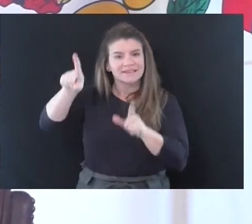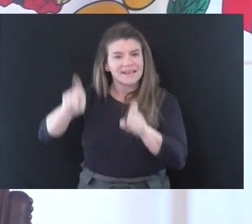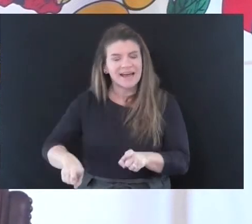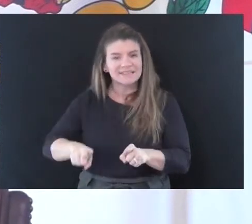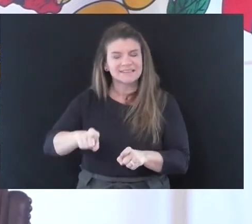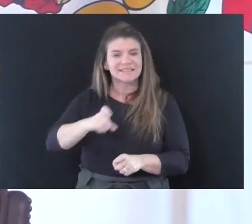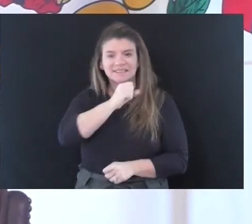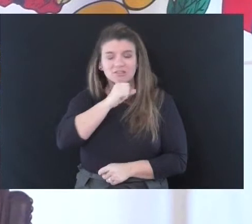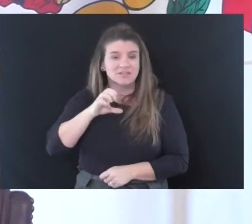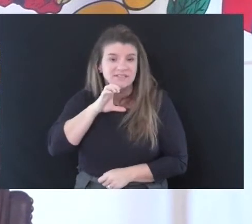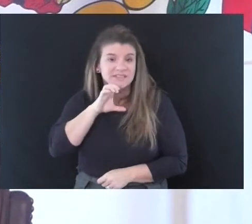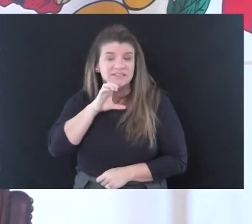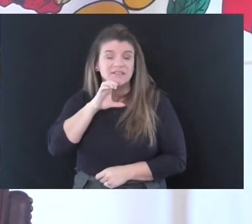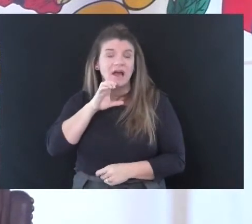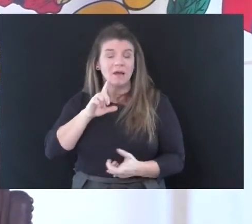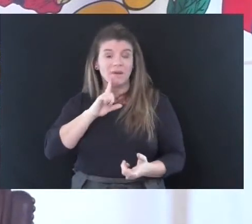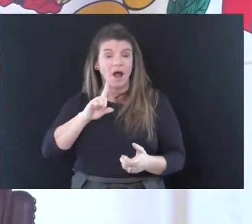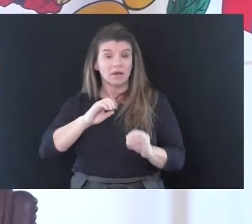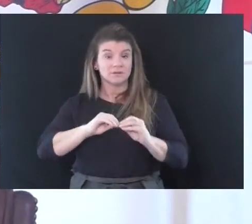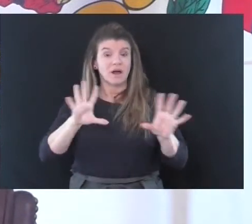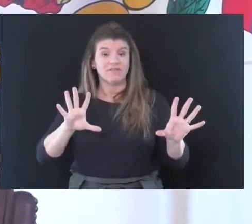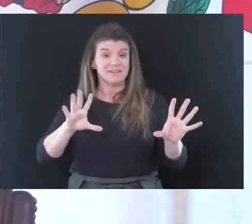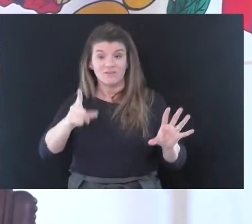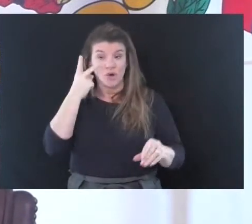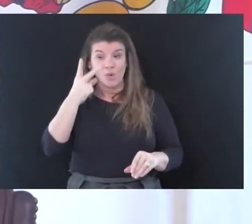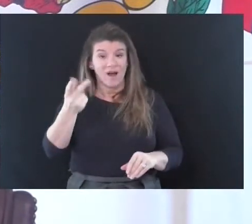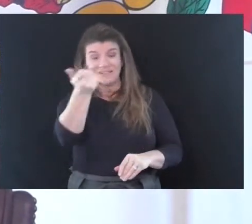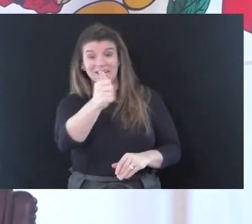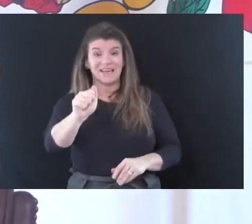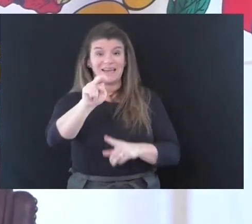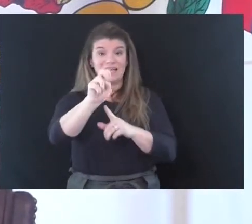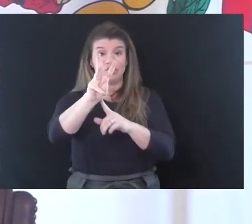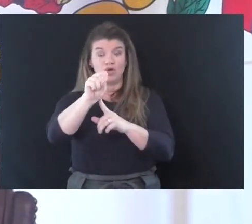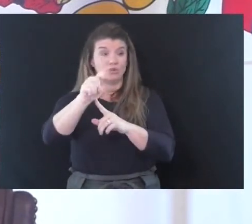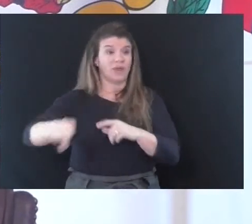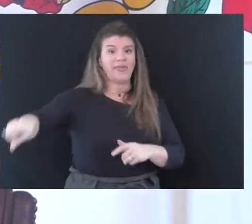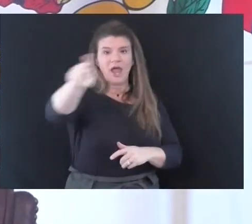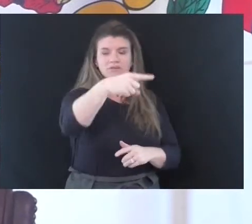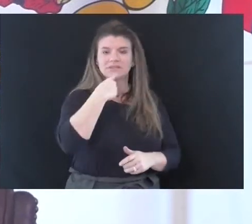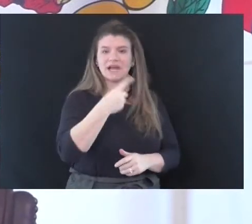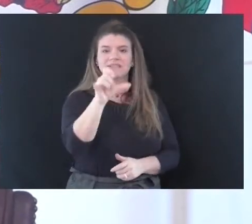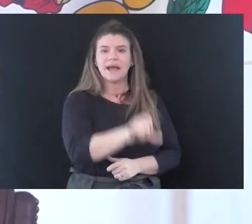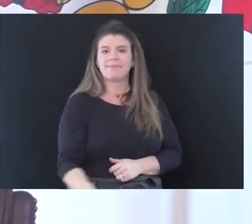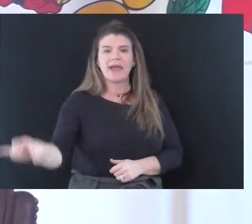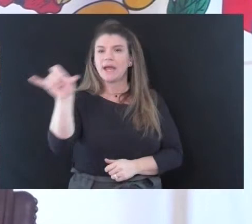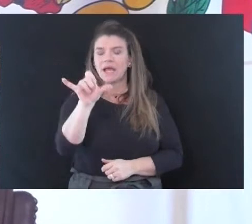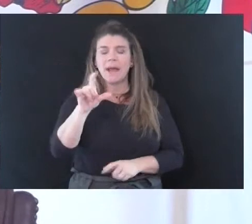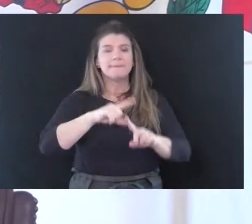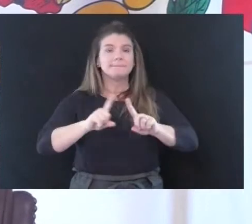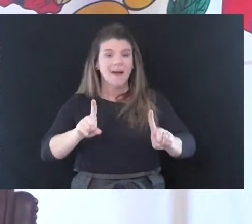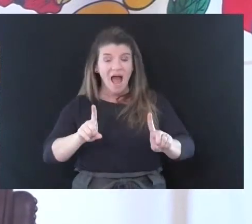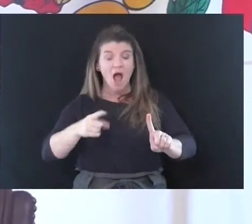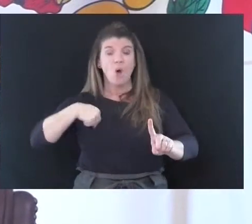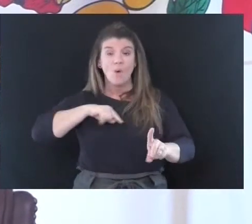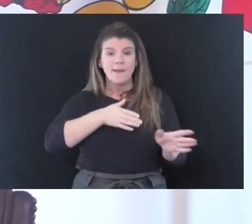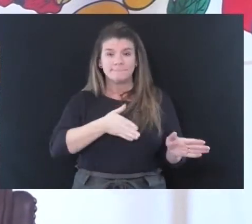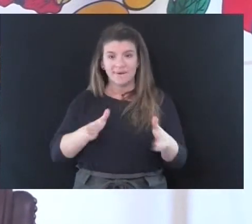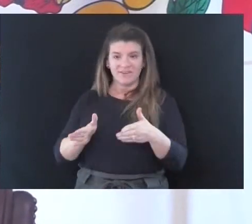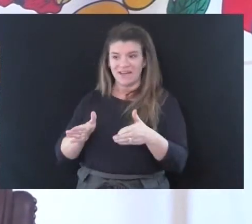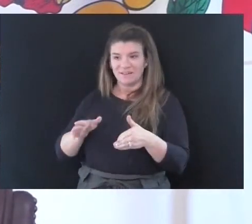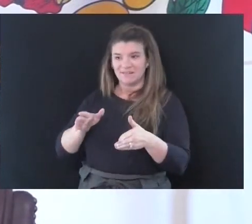buy it from me, just turn on the national news and let them tell you. But nevertheless, in doing